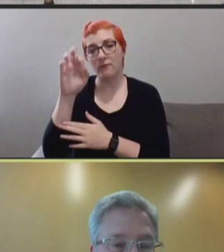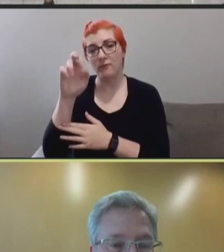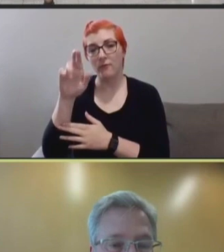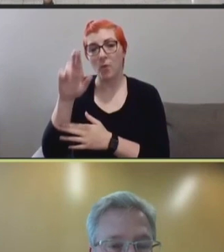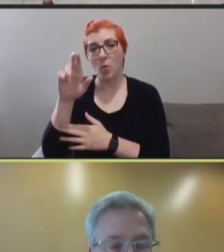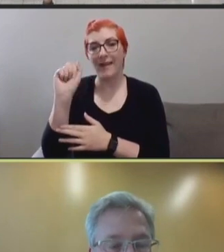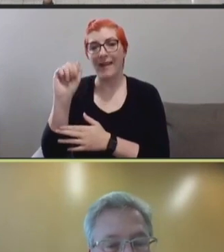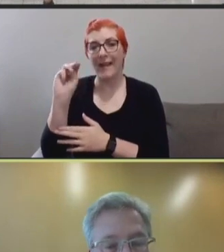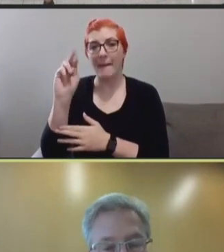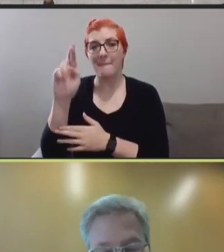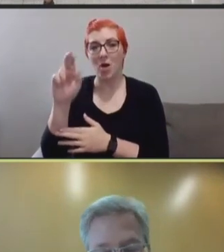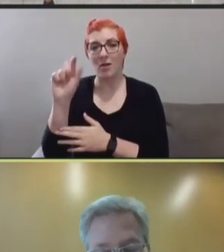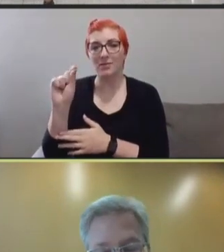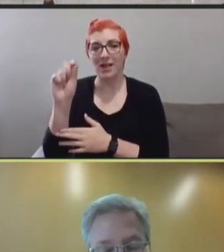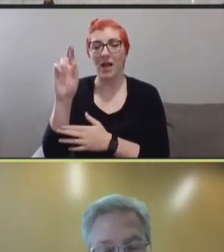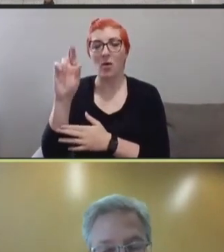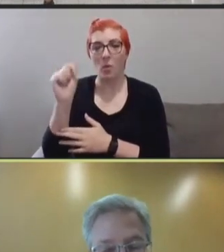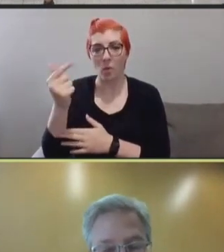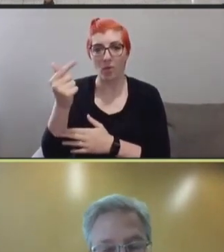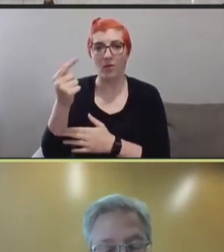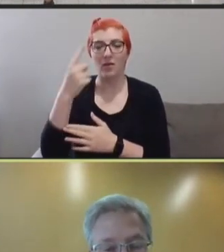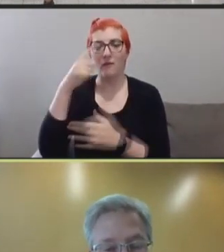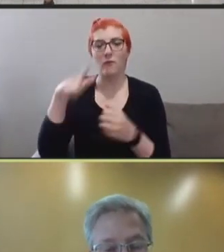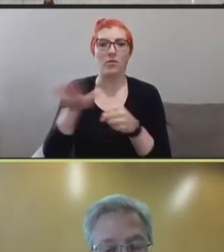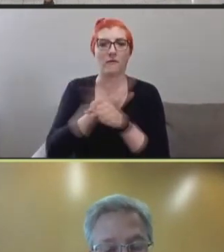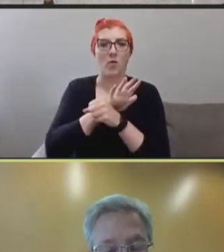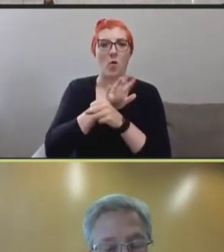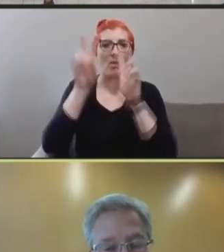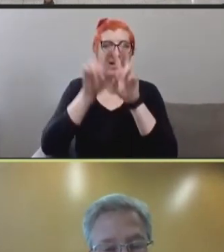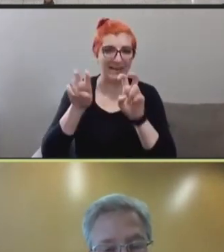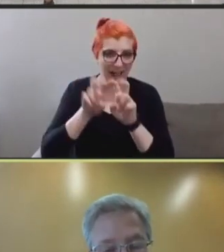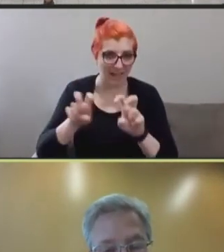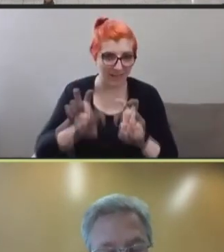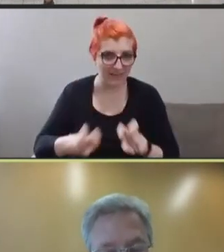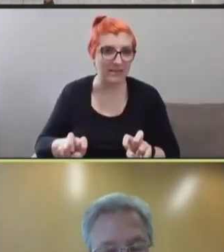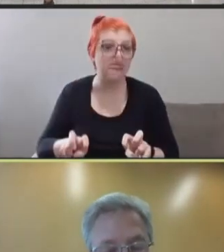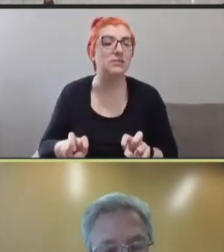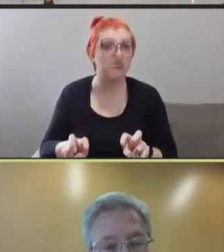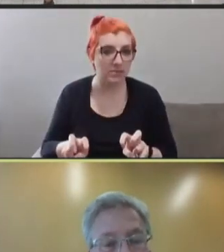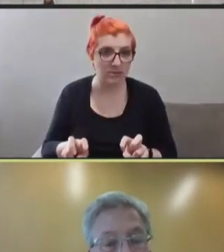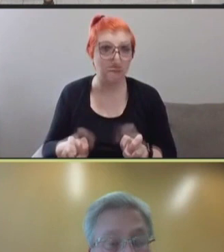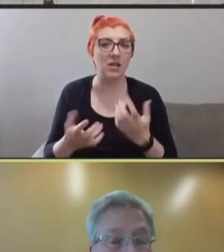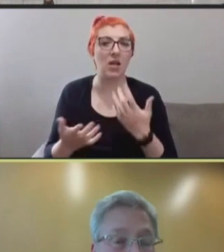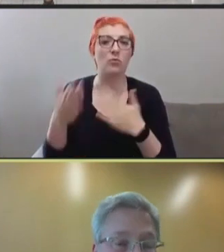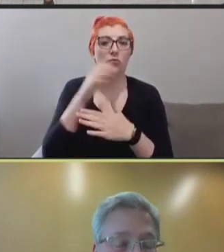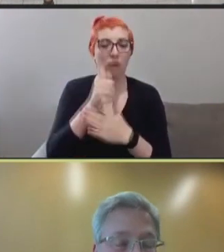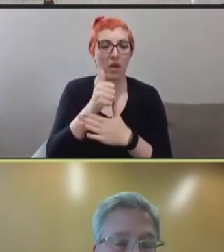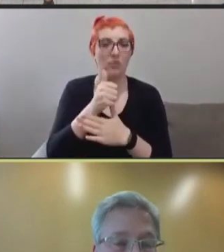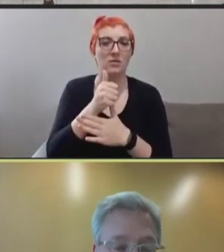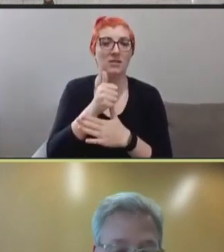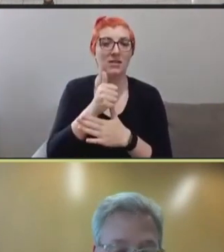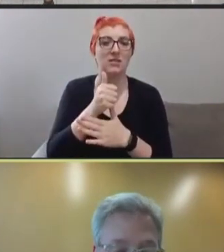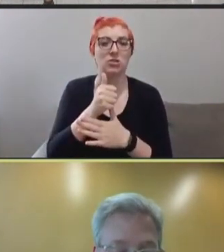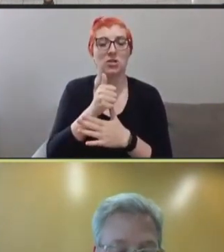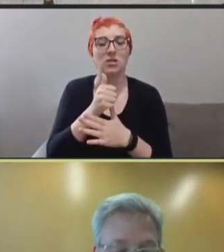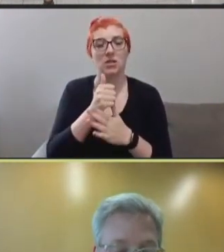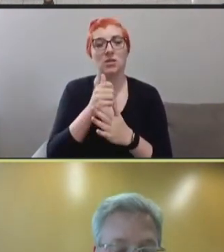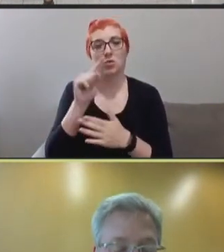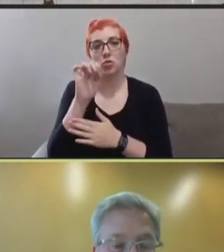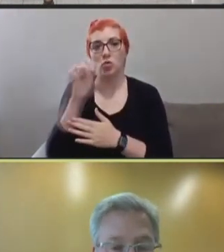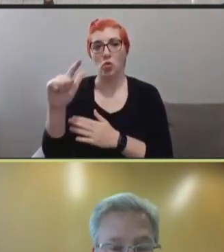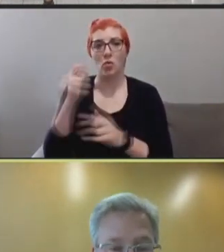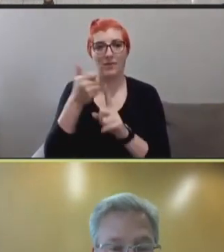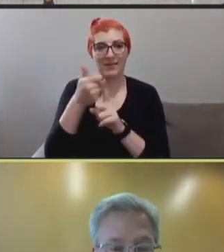full analysis as and the prioritization tool itself is something that